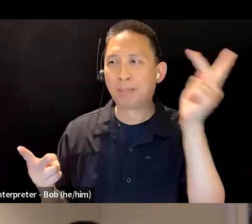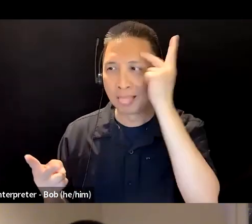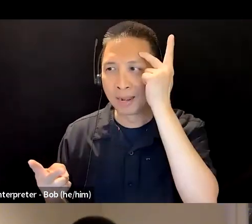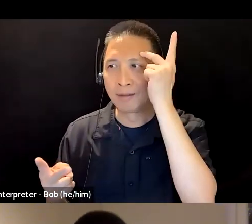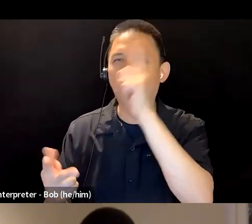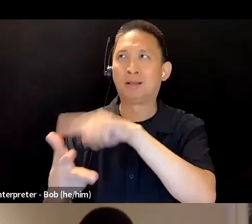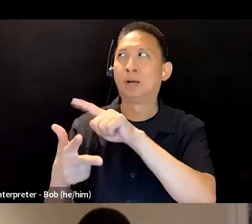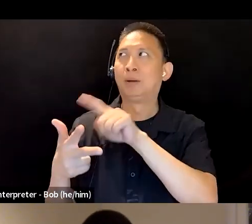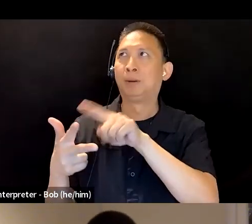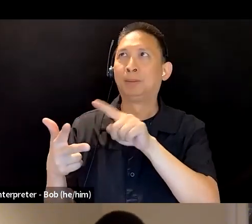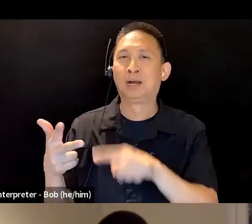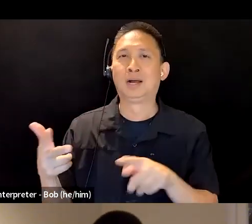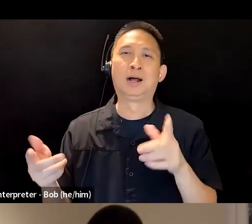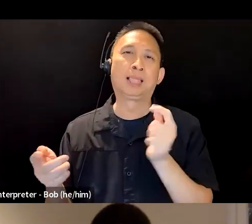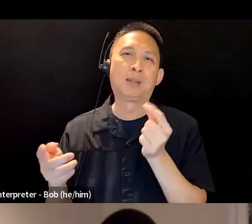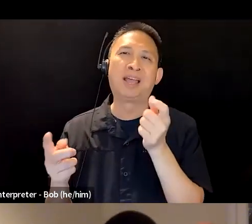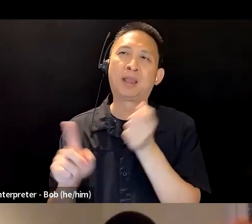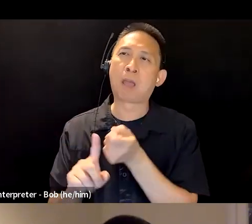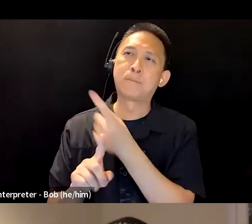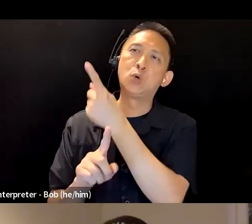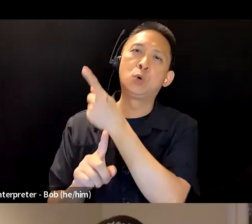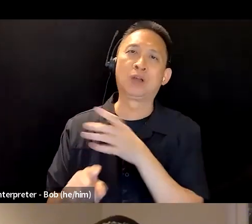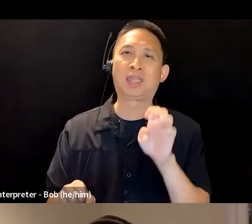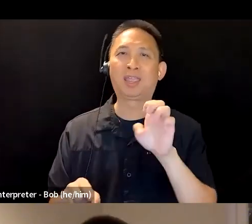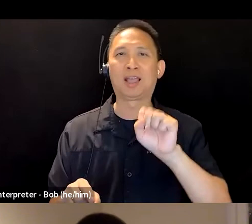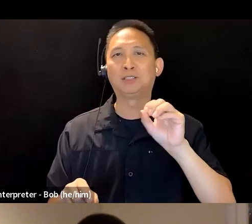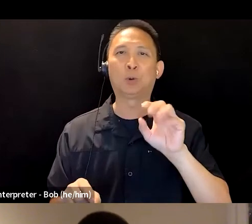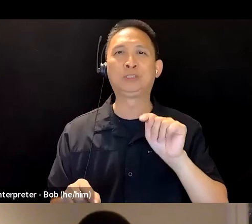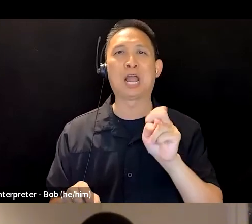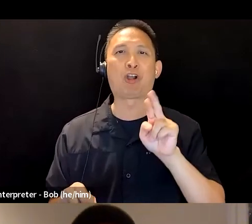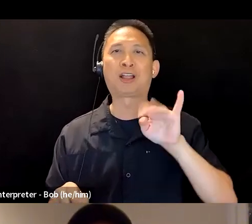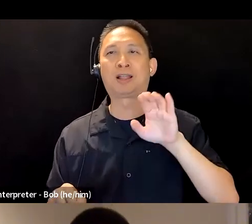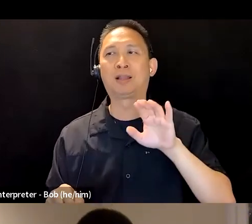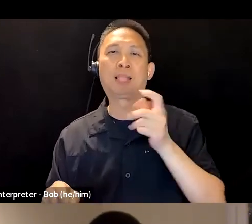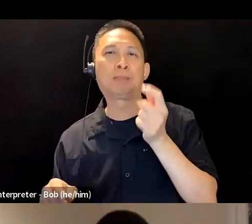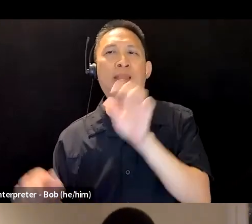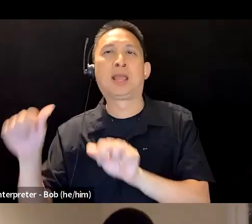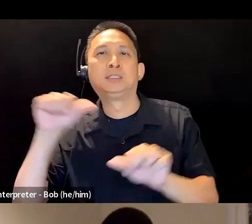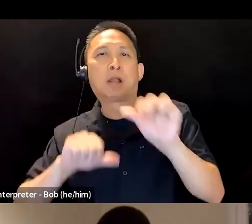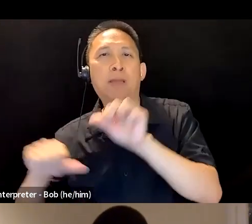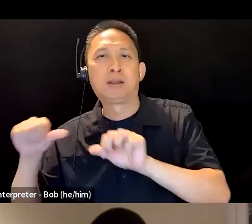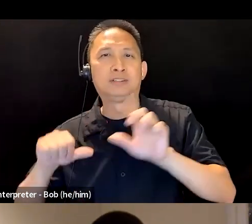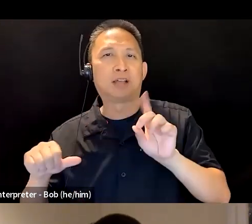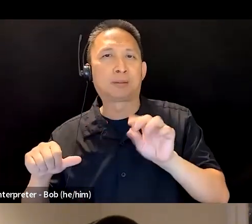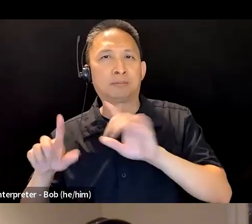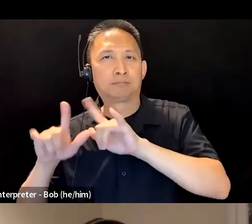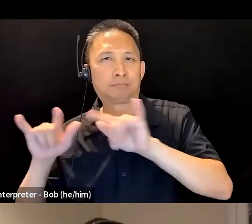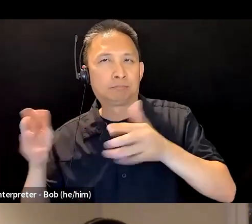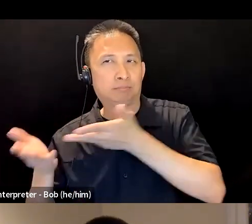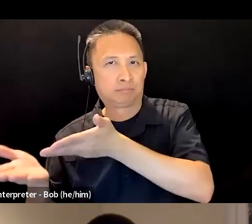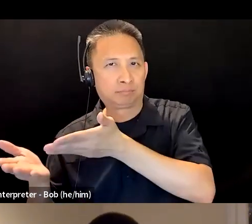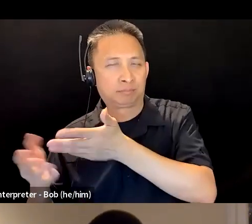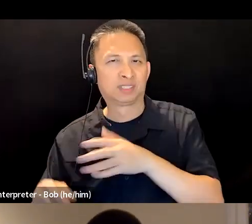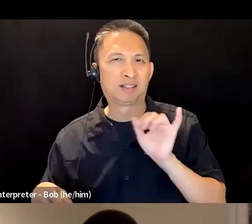bit esoteric. It also allowed for experimental documentary making. It allowed for lots of these different things. And BBC4